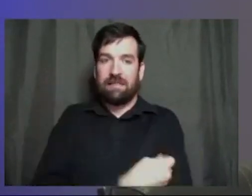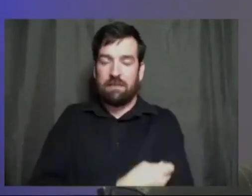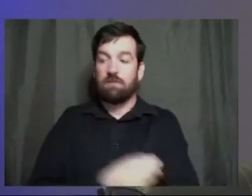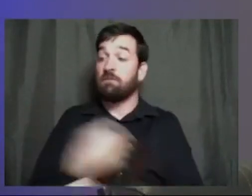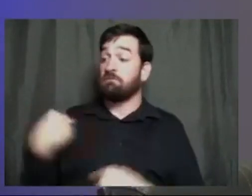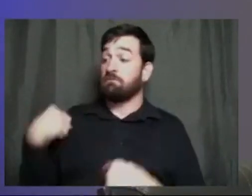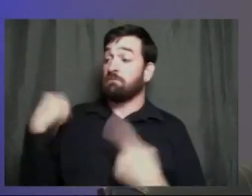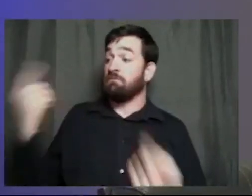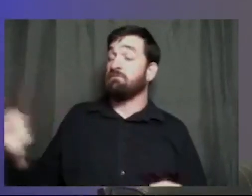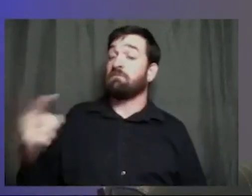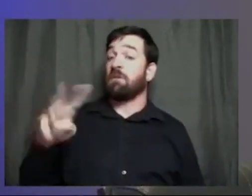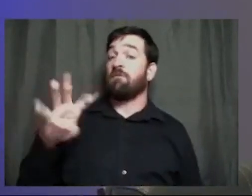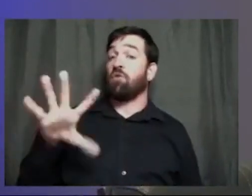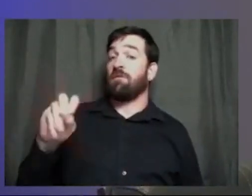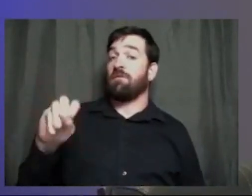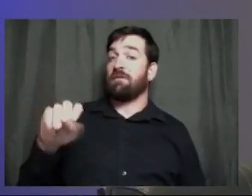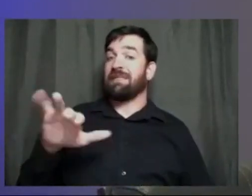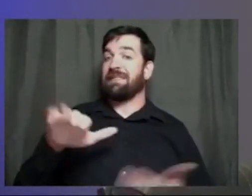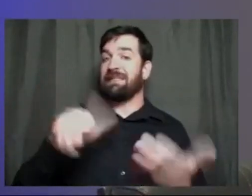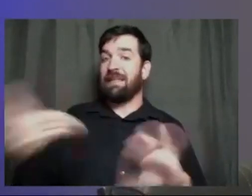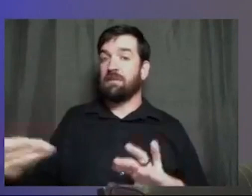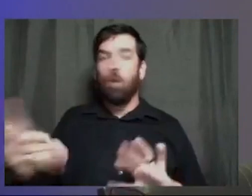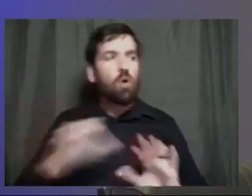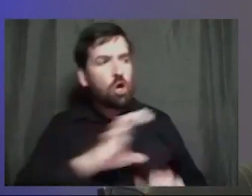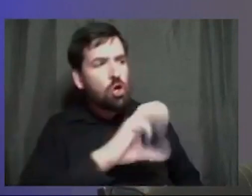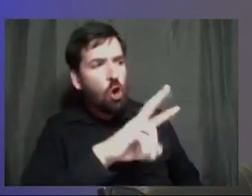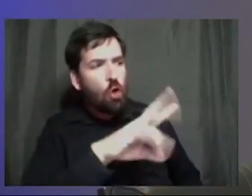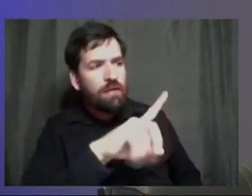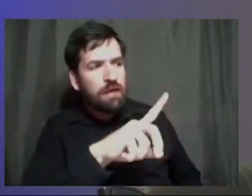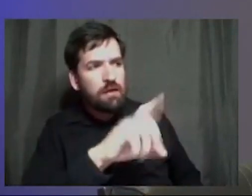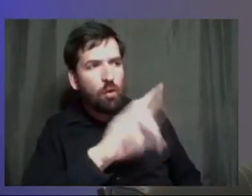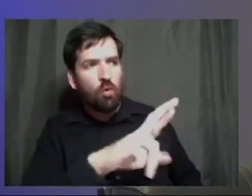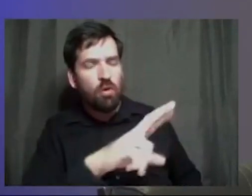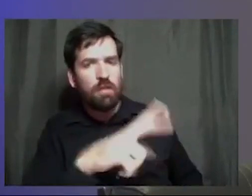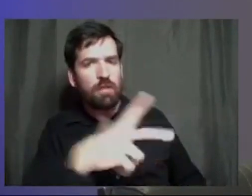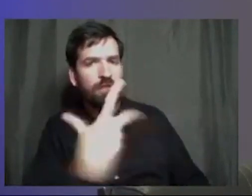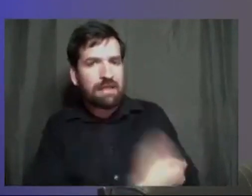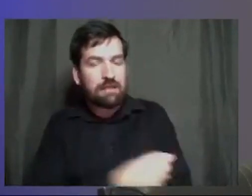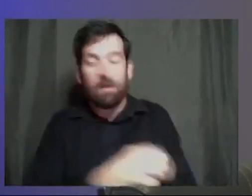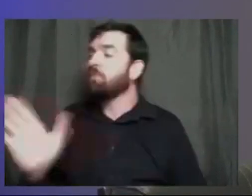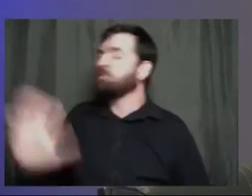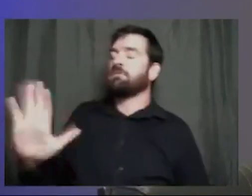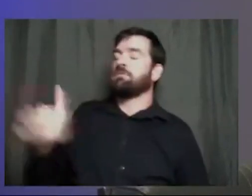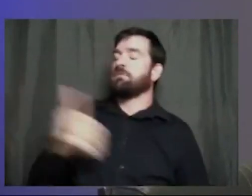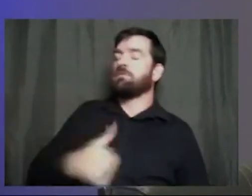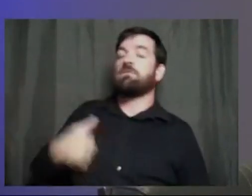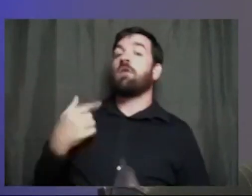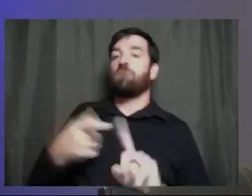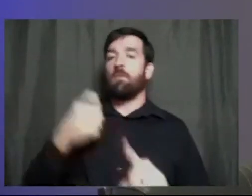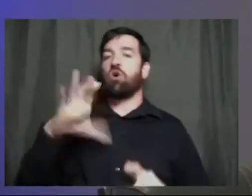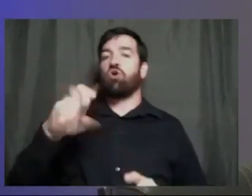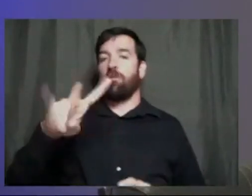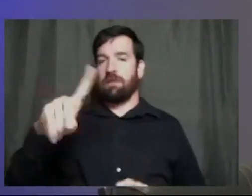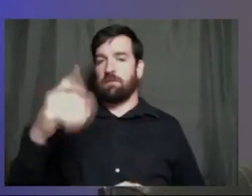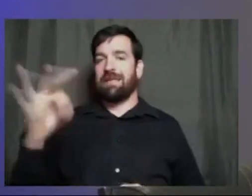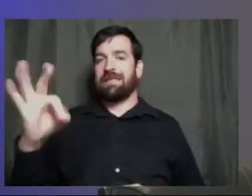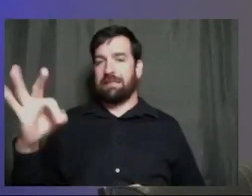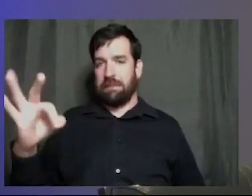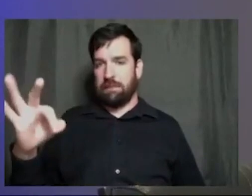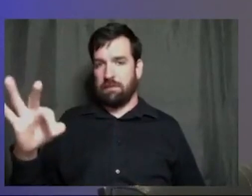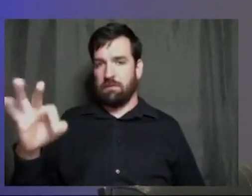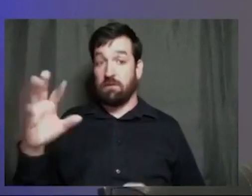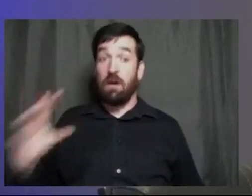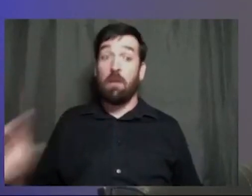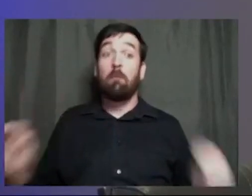of 2020. So from COVID or the vaccine, did you ask? From COVID. From COVID, yes. Yeah, from COVID-19. That's more than what we